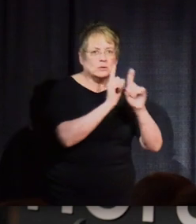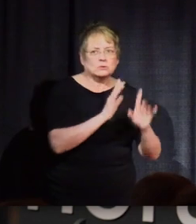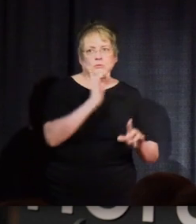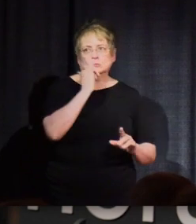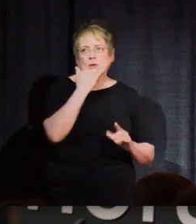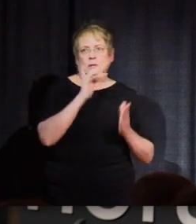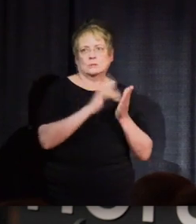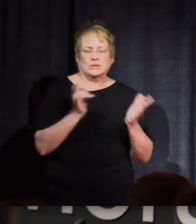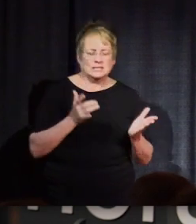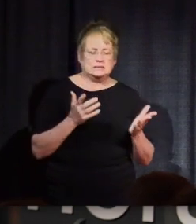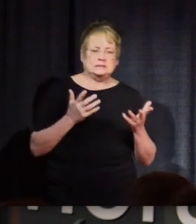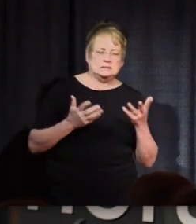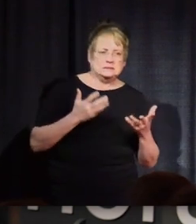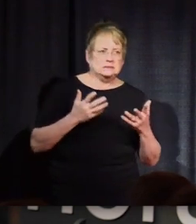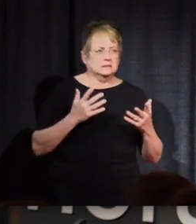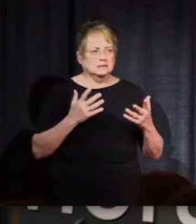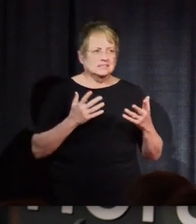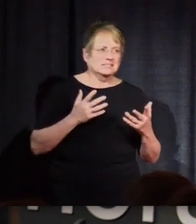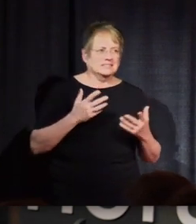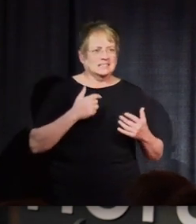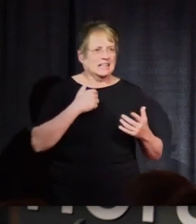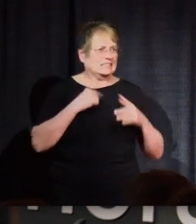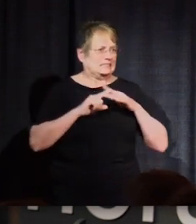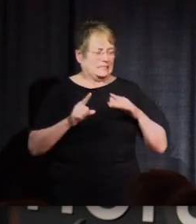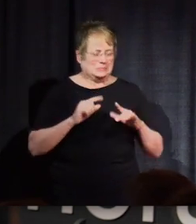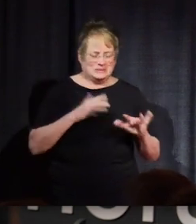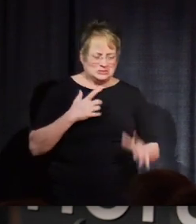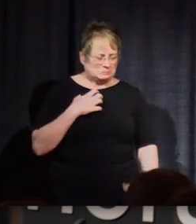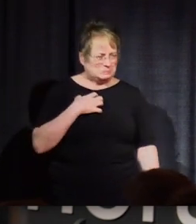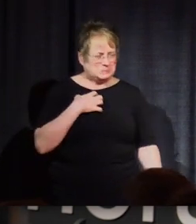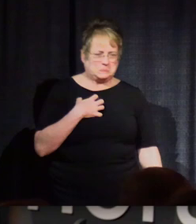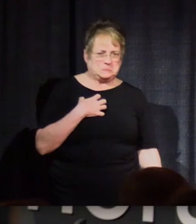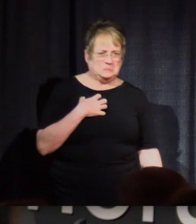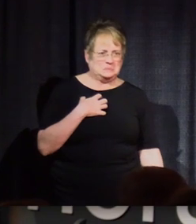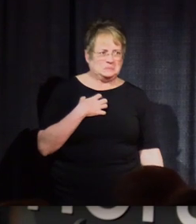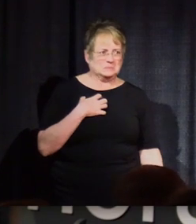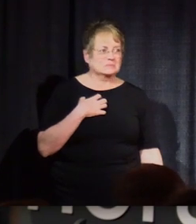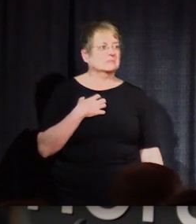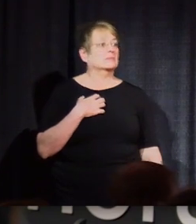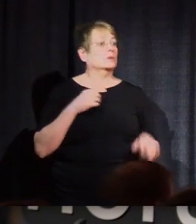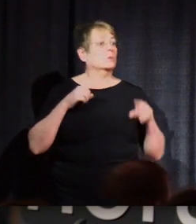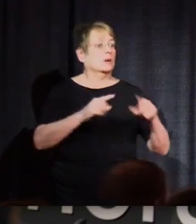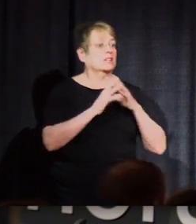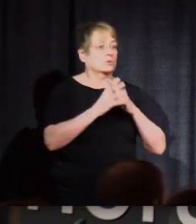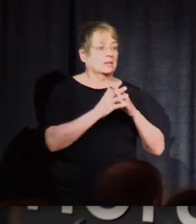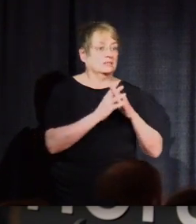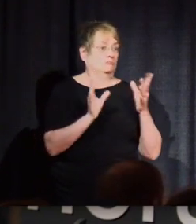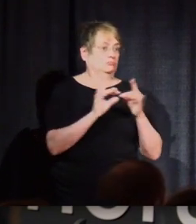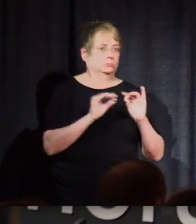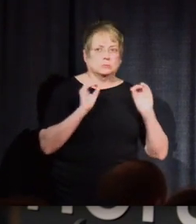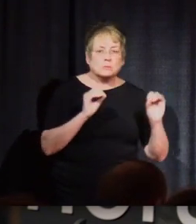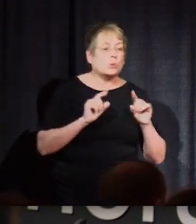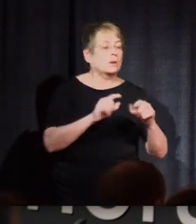i escaped relatively unscathed but thoroughly disgusted i never talked about this while i wrestled or while i was